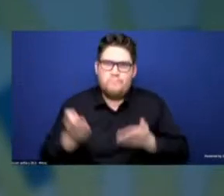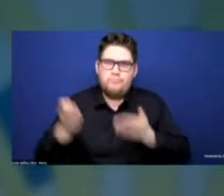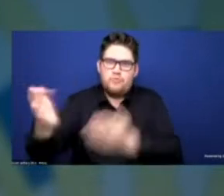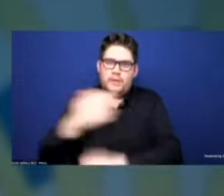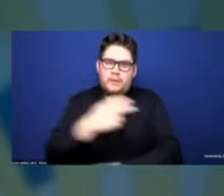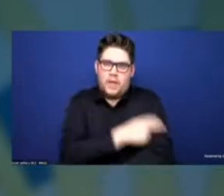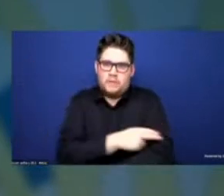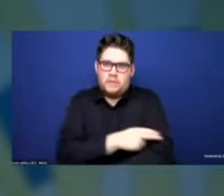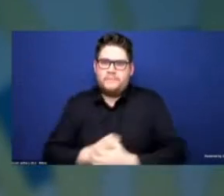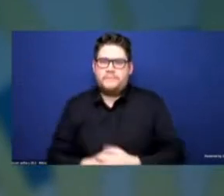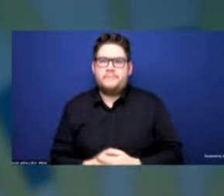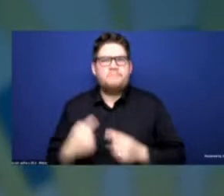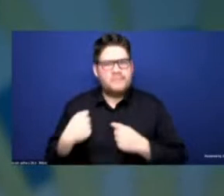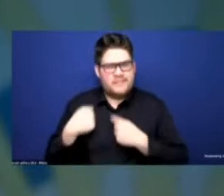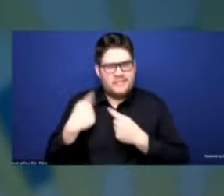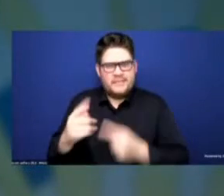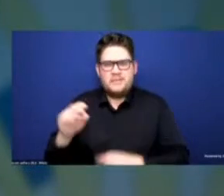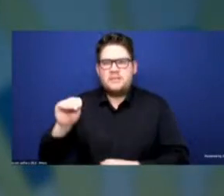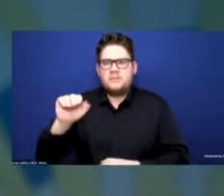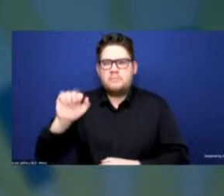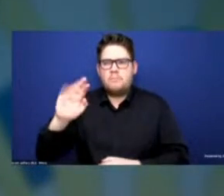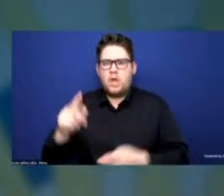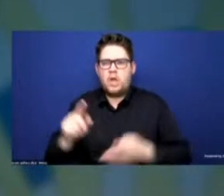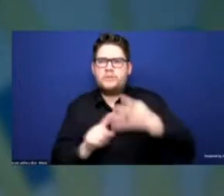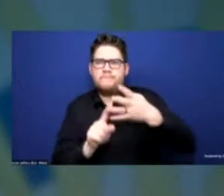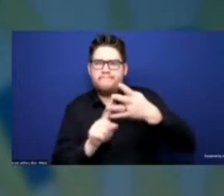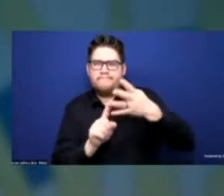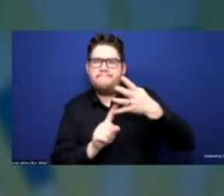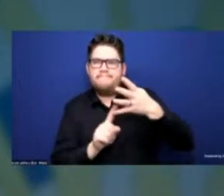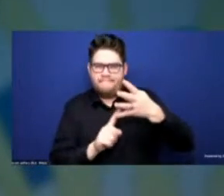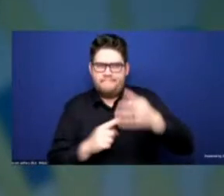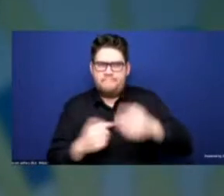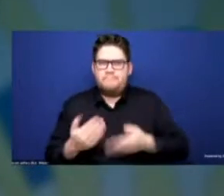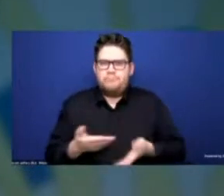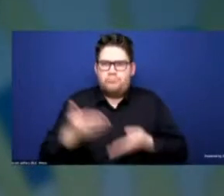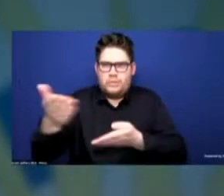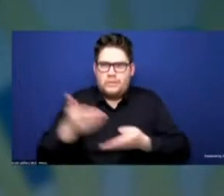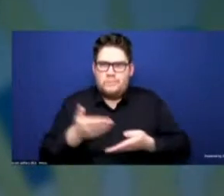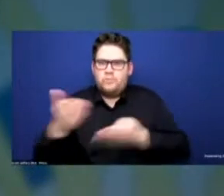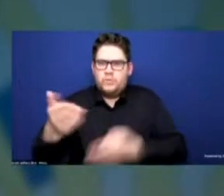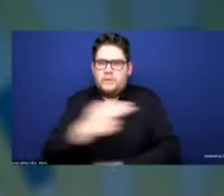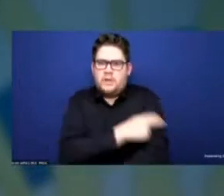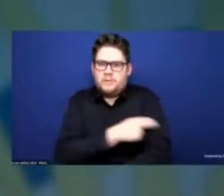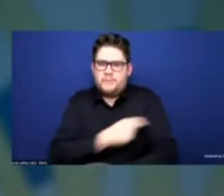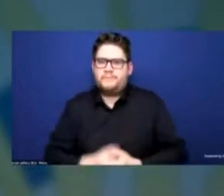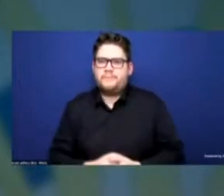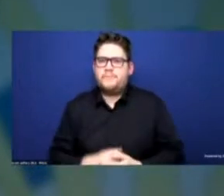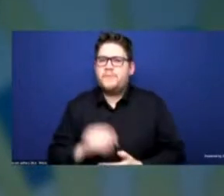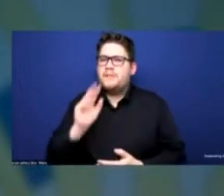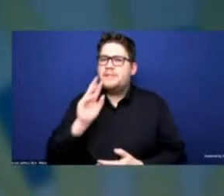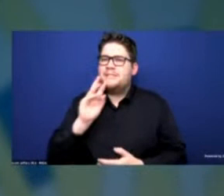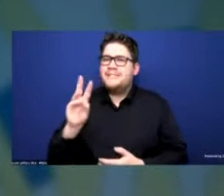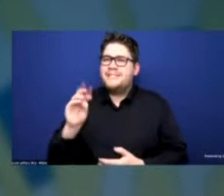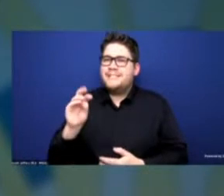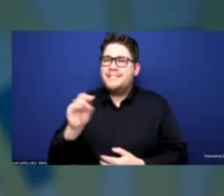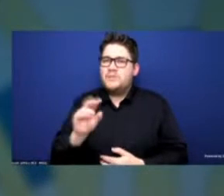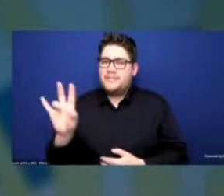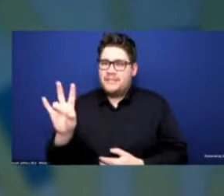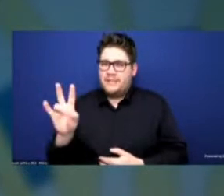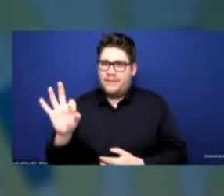also seen a rise in the 60 to 79-year-old age group. That has been the numbers that have been highest